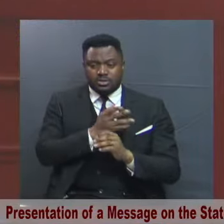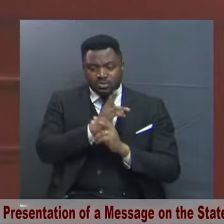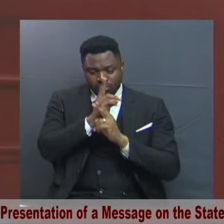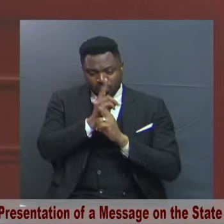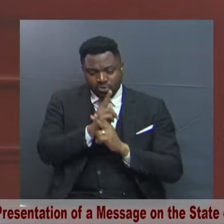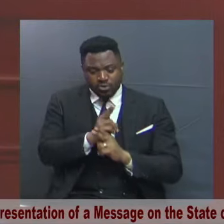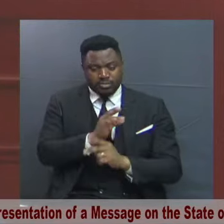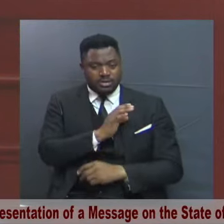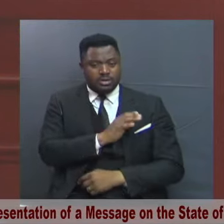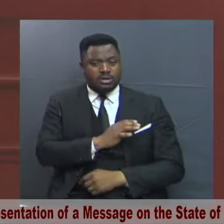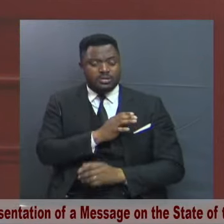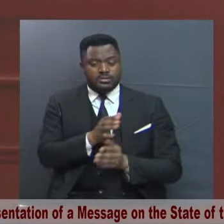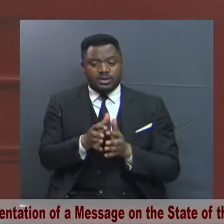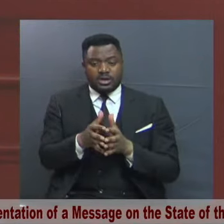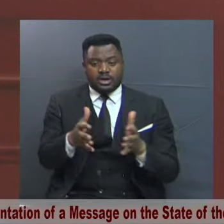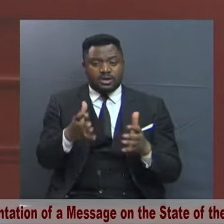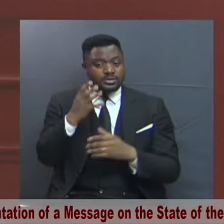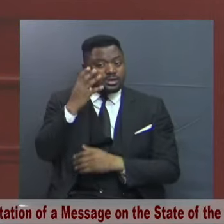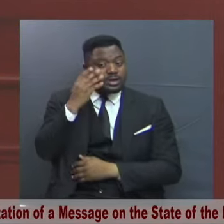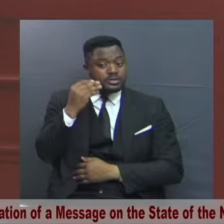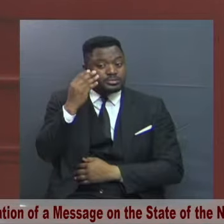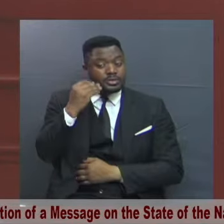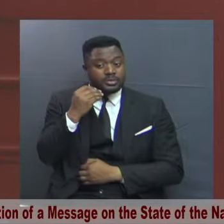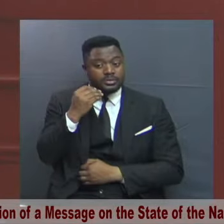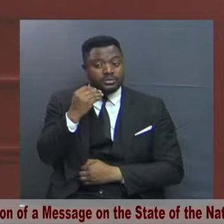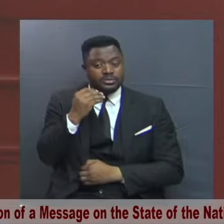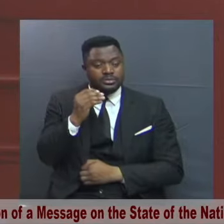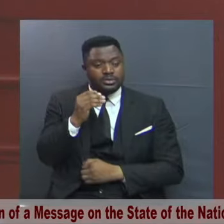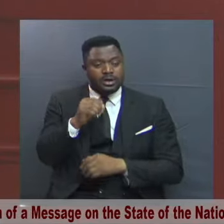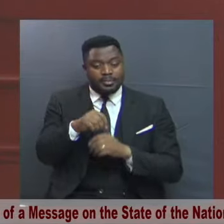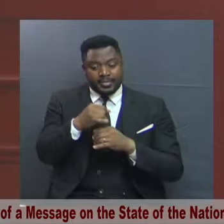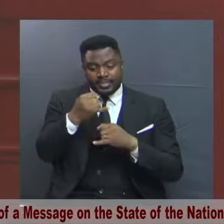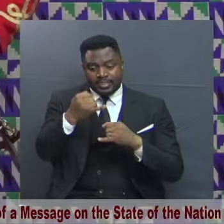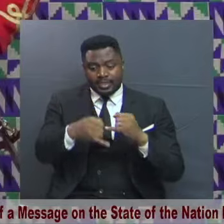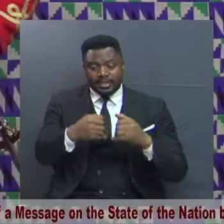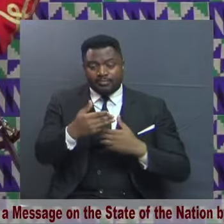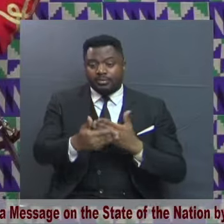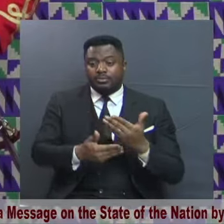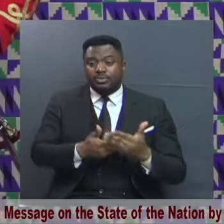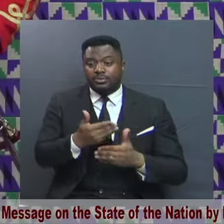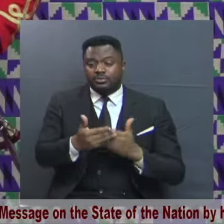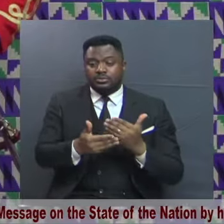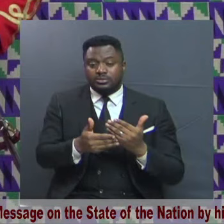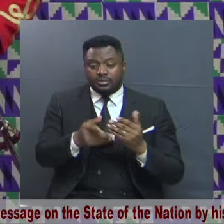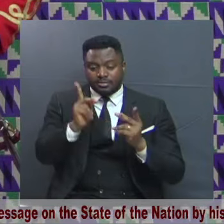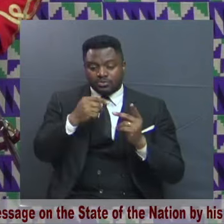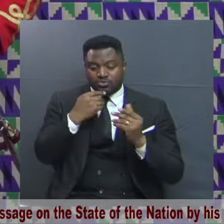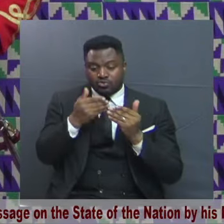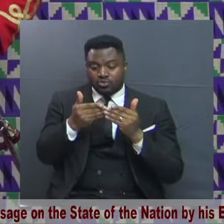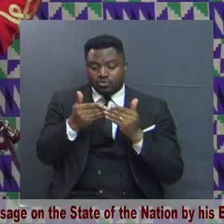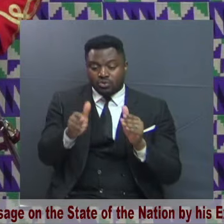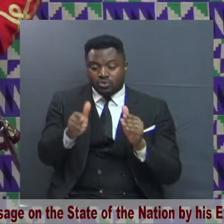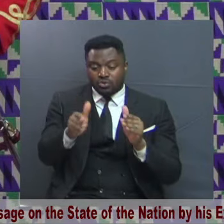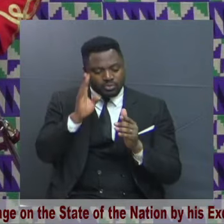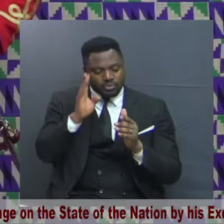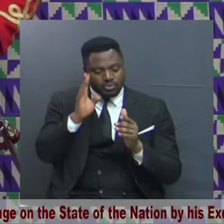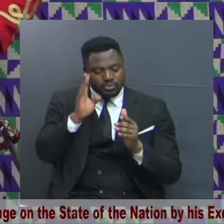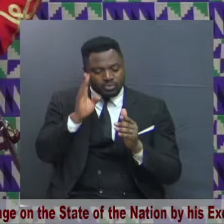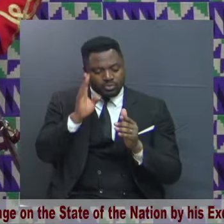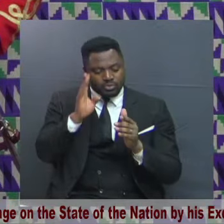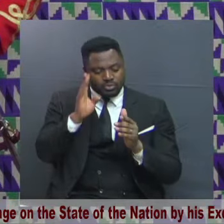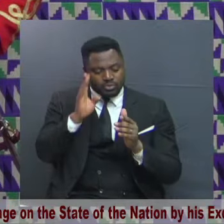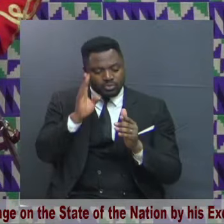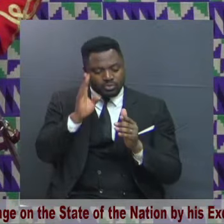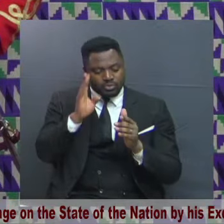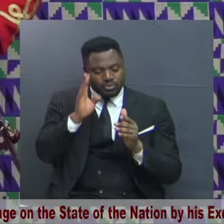character enhancing experience and that at the end of the process the loser will congratulate the winner and the